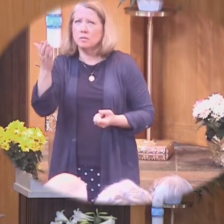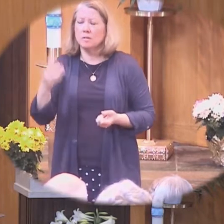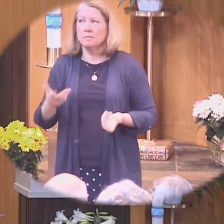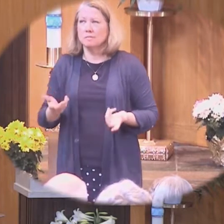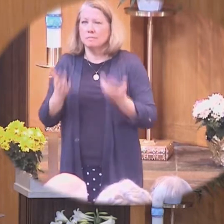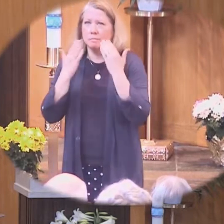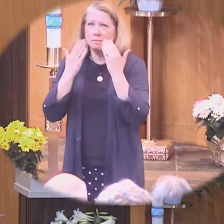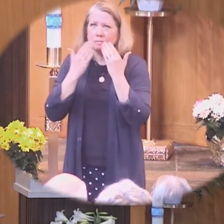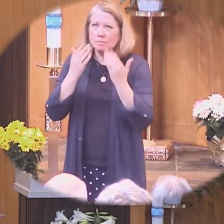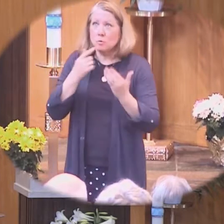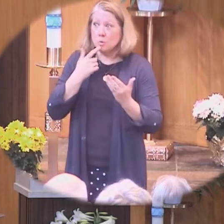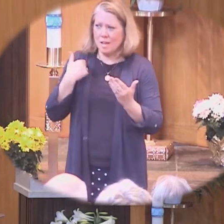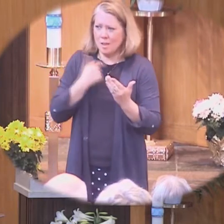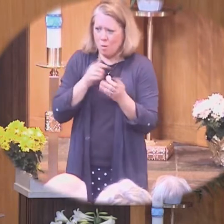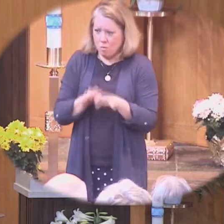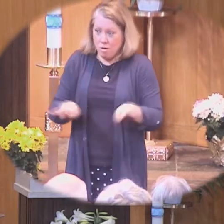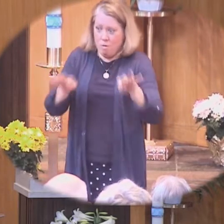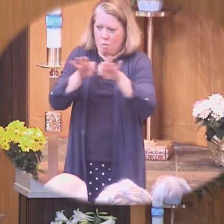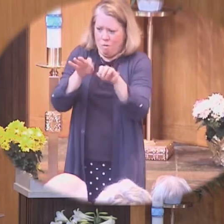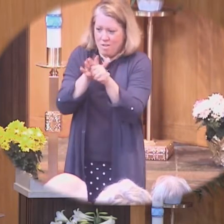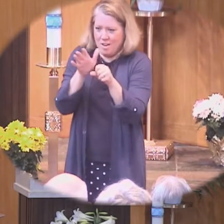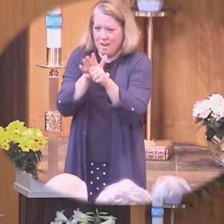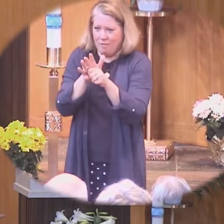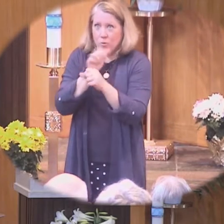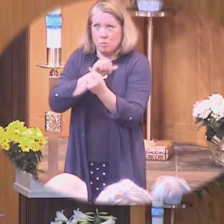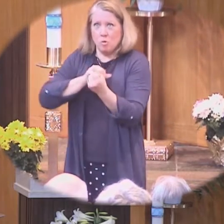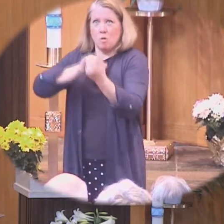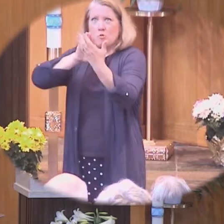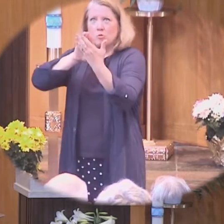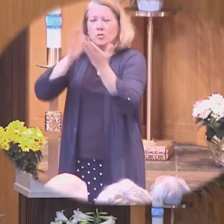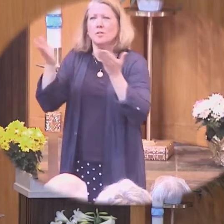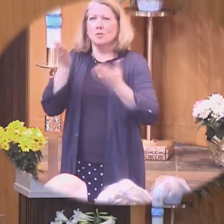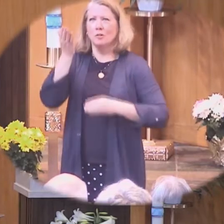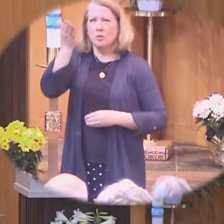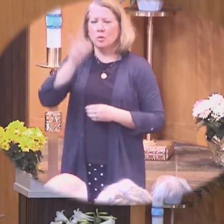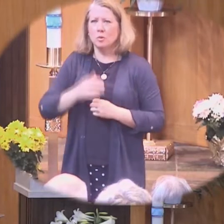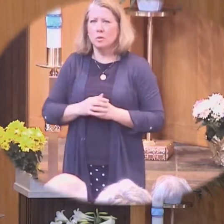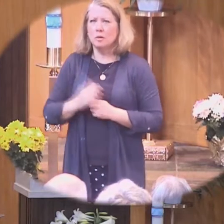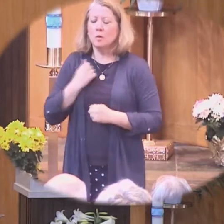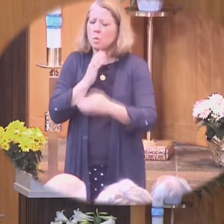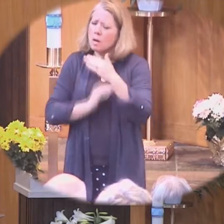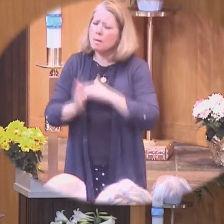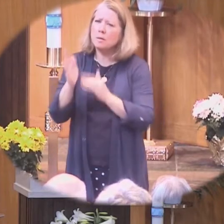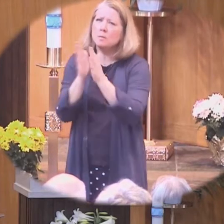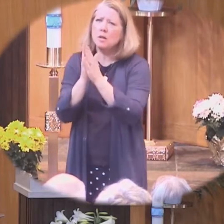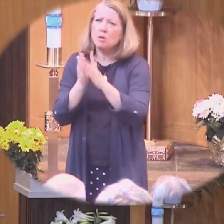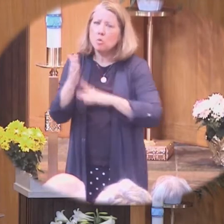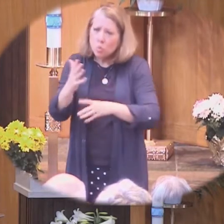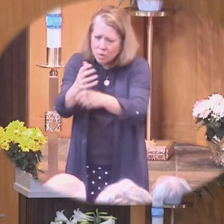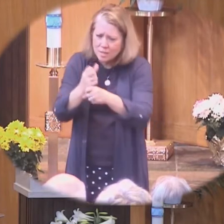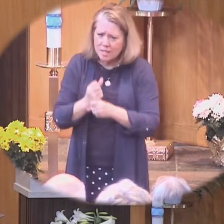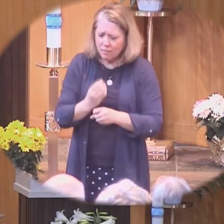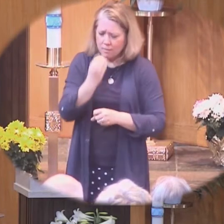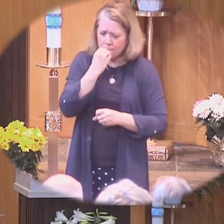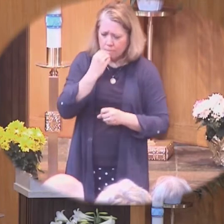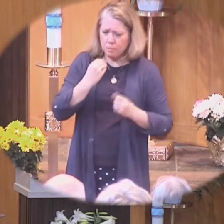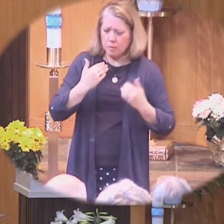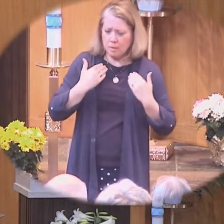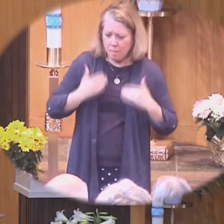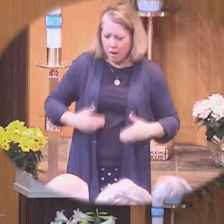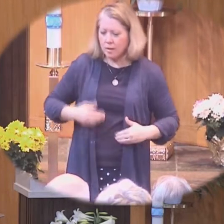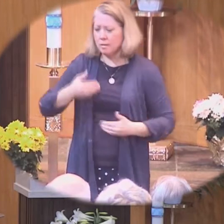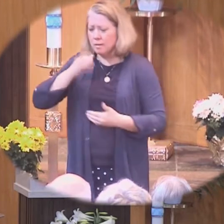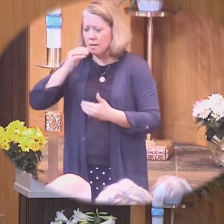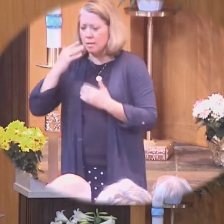that you've held us worthy to be in your presence and minister to you. Humbly we pray that, partaking of the body and blood of Christ, we may